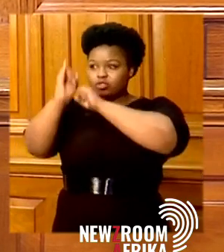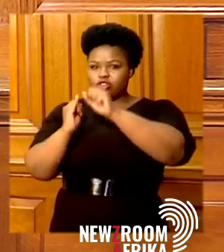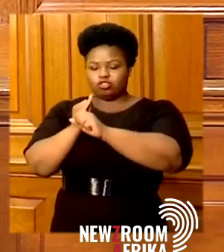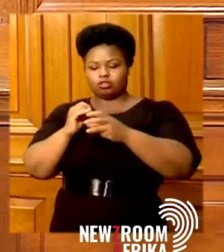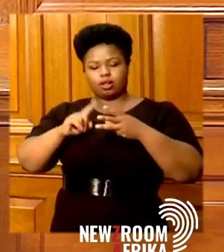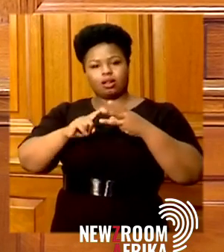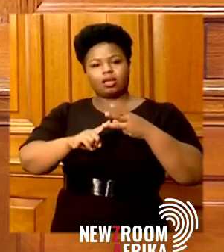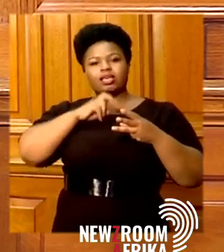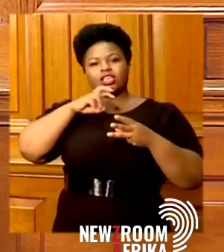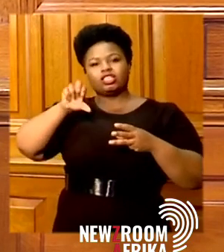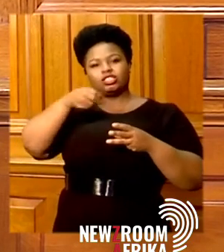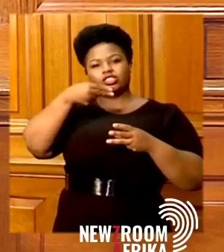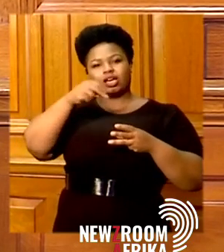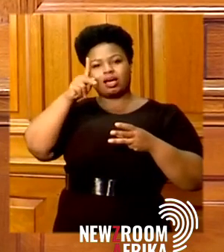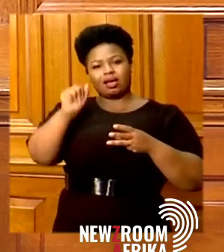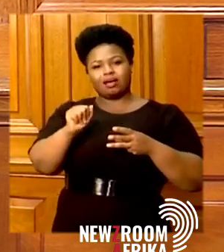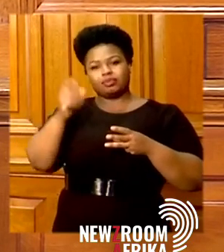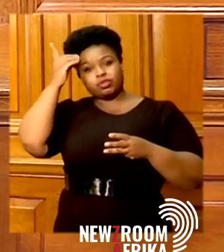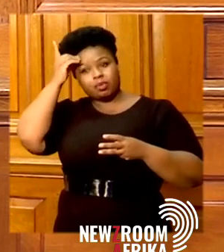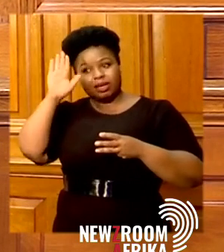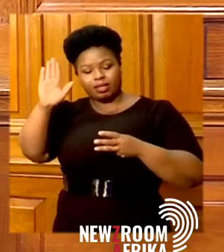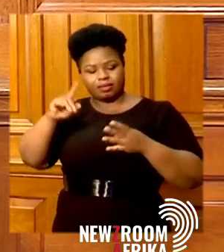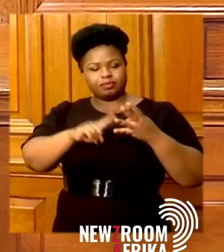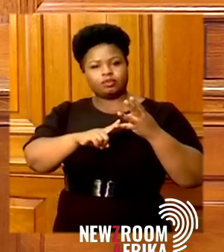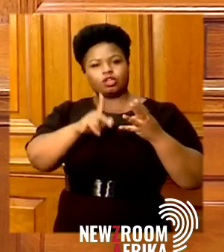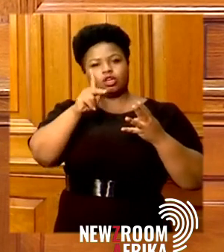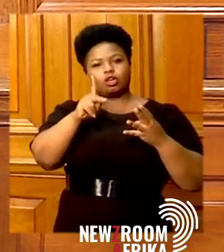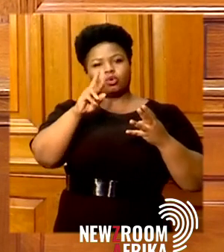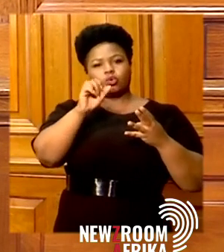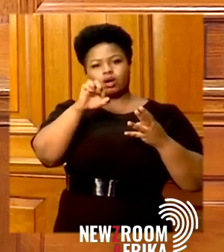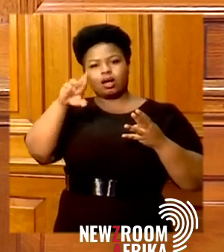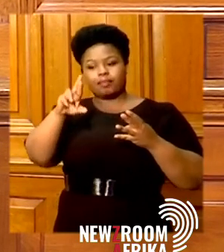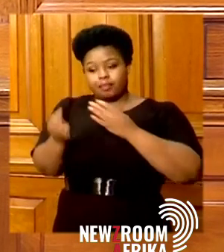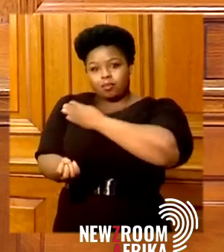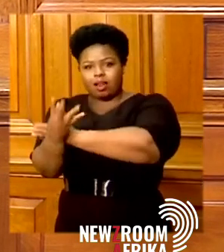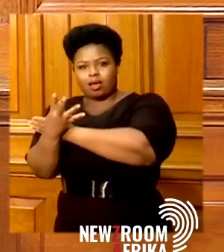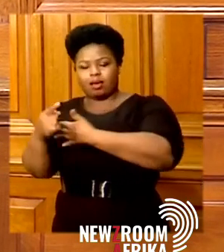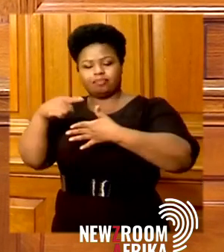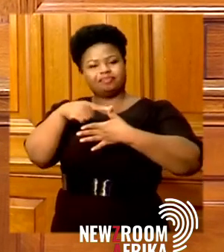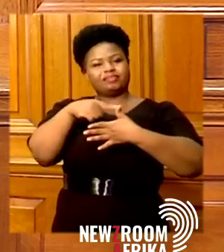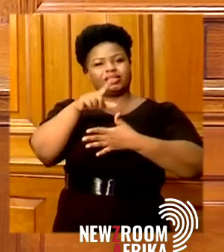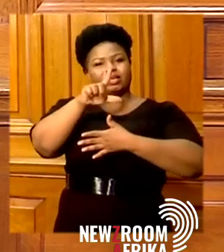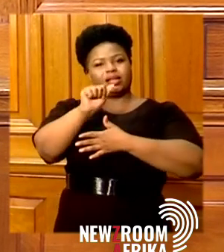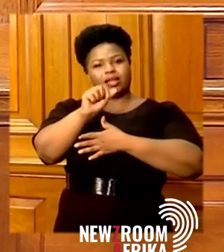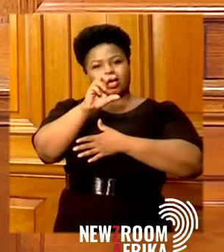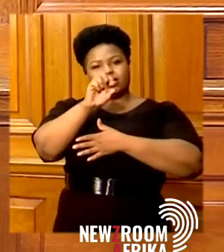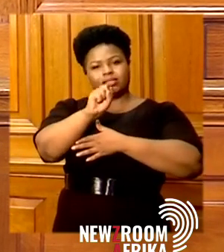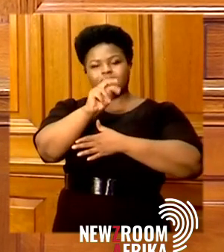King Shaka International, Kruger, Mpumalanga, and Lanseria Airport.